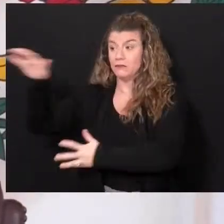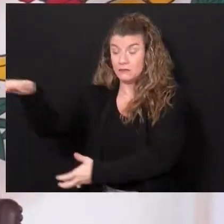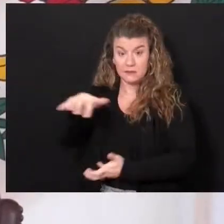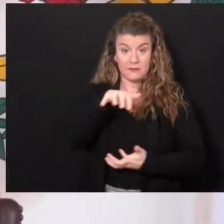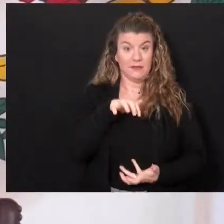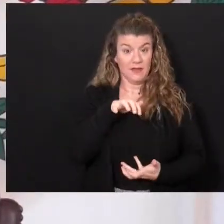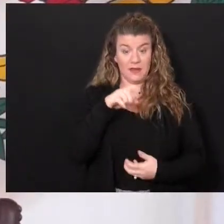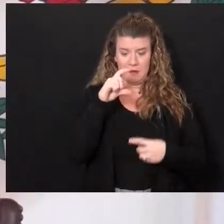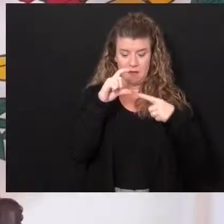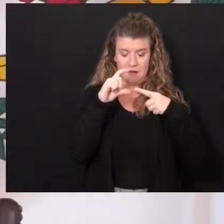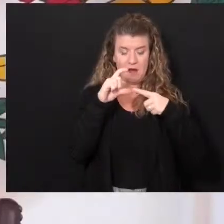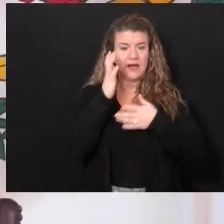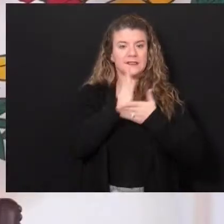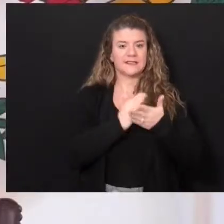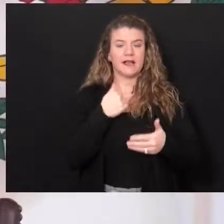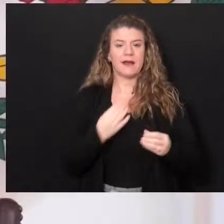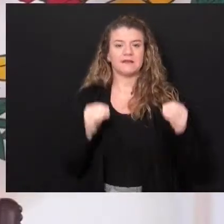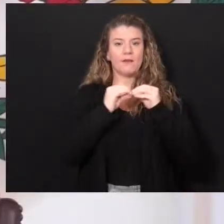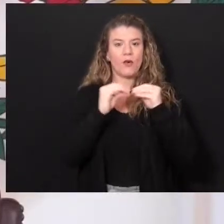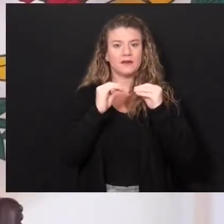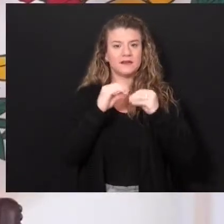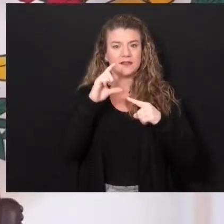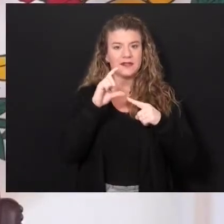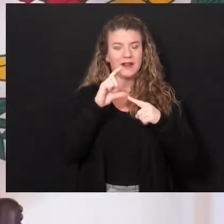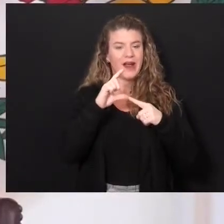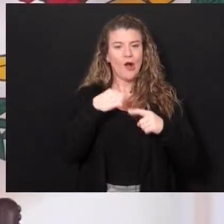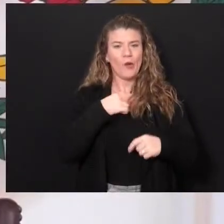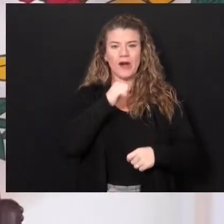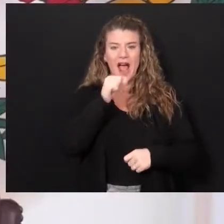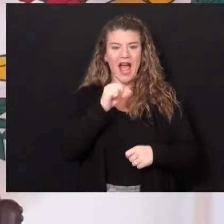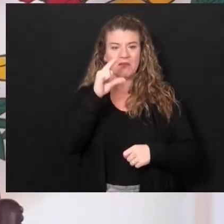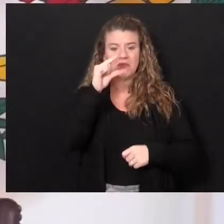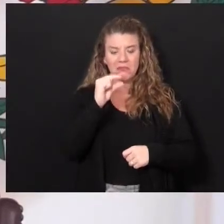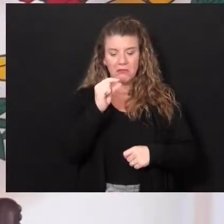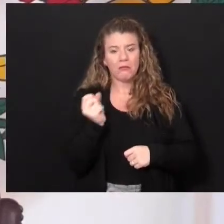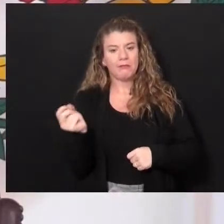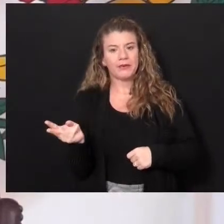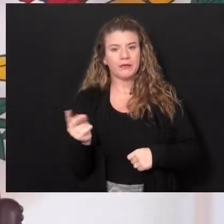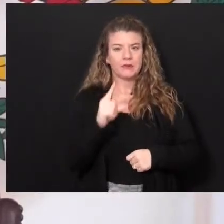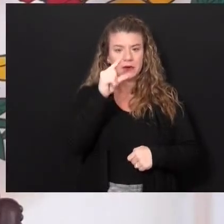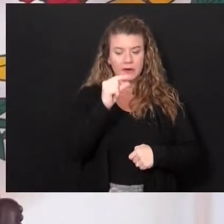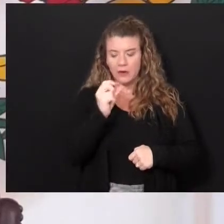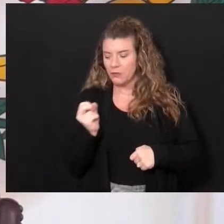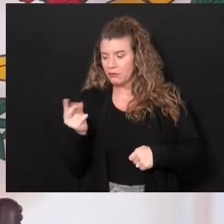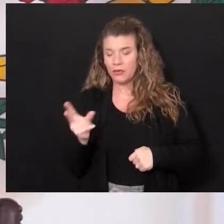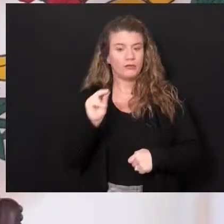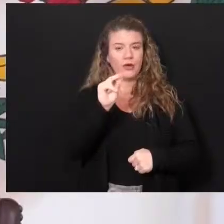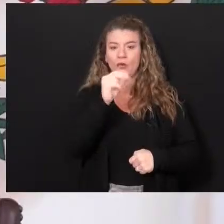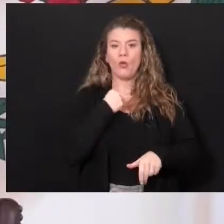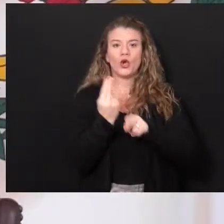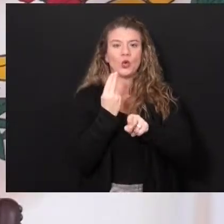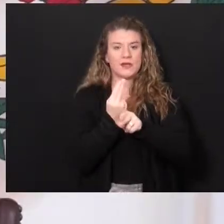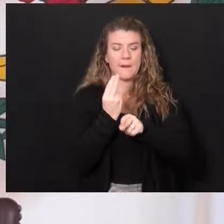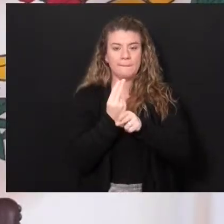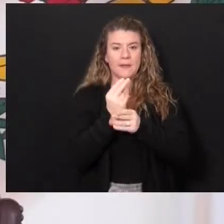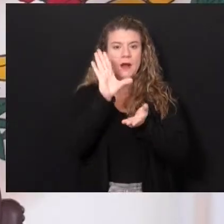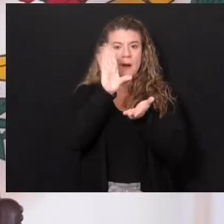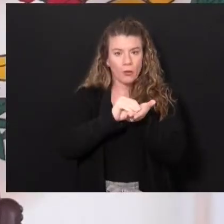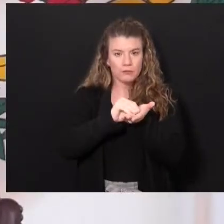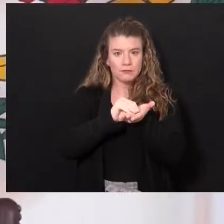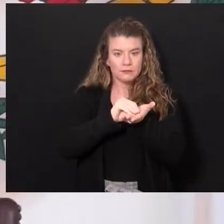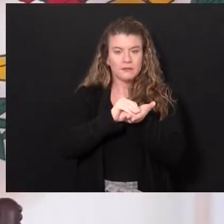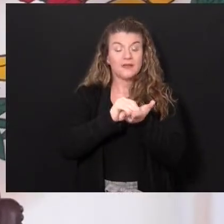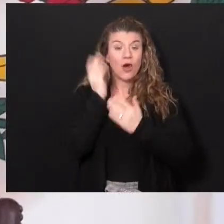vials. We're getting more out of the vials and not throwing the vials away. We're using them in every way because that life-saving